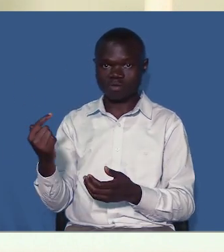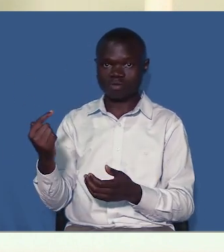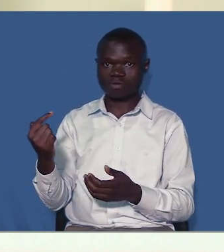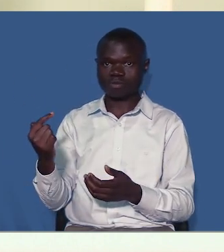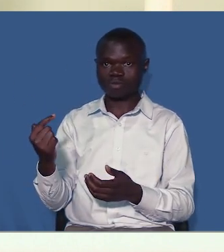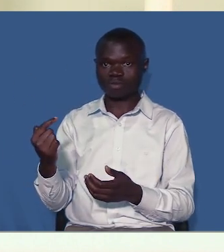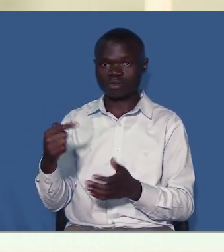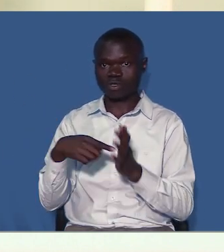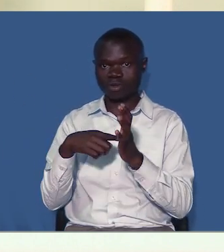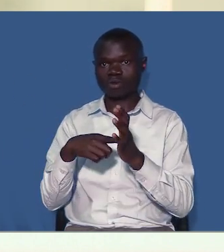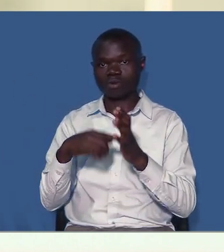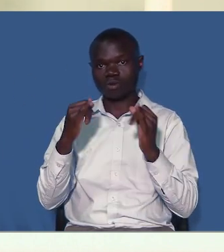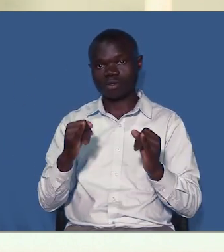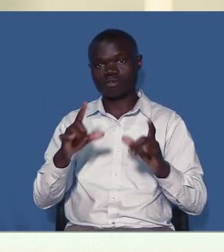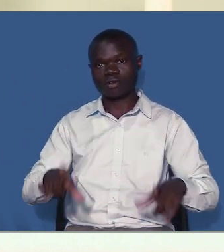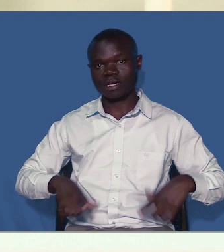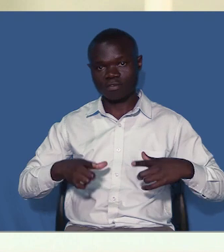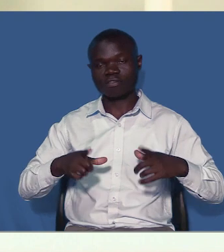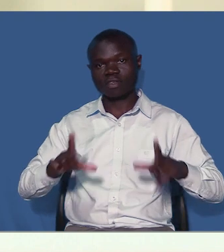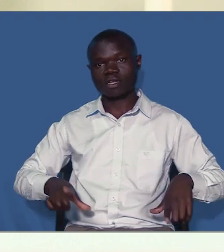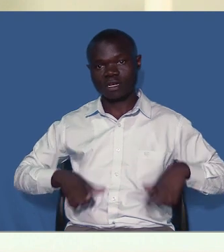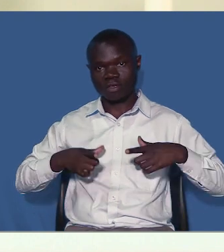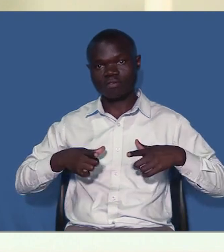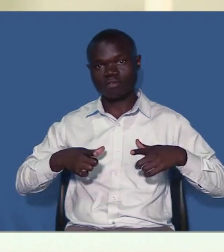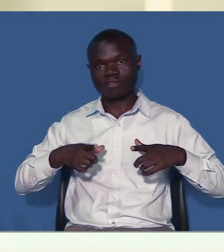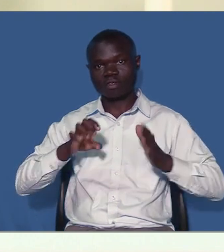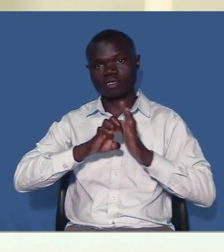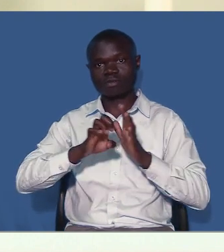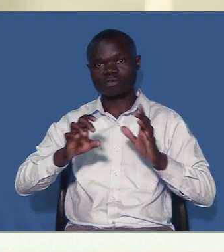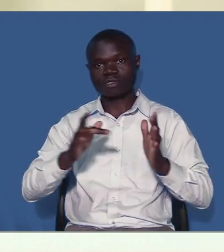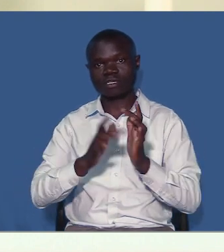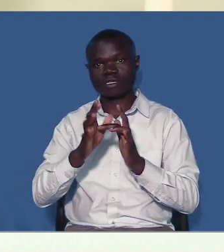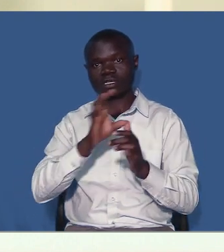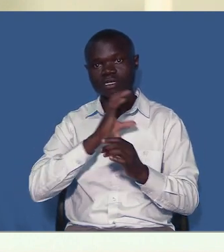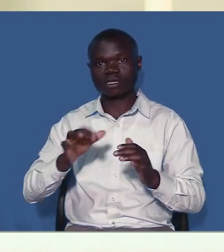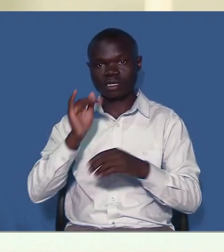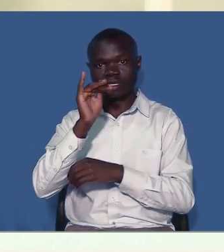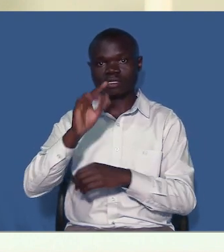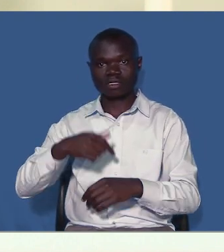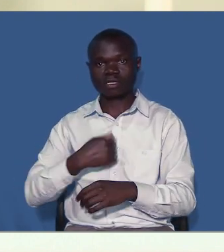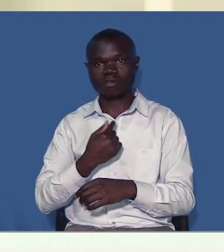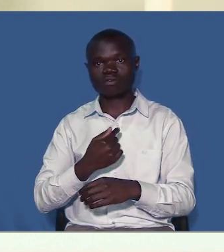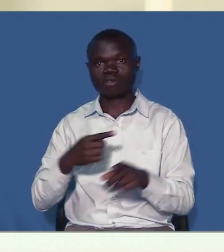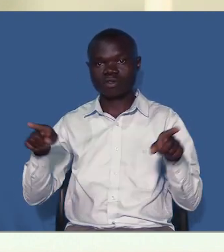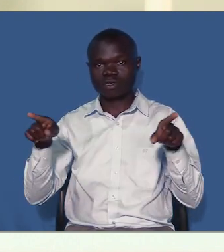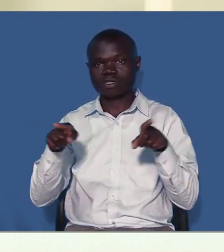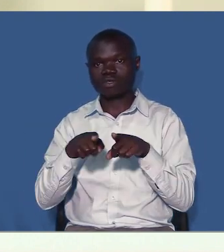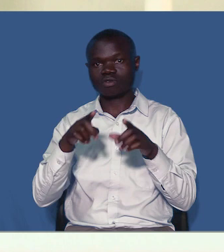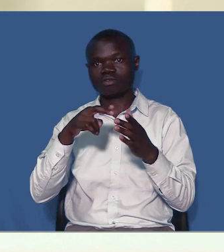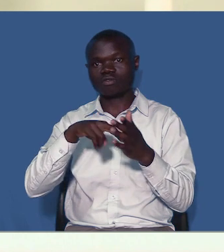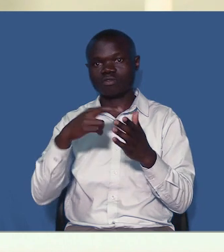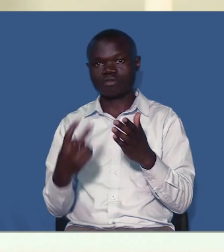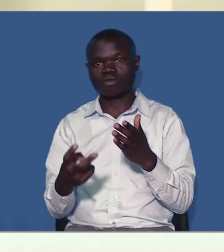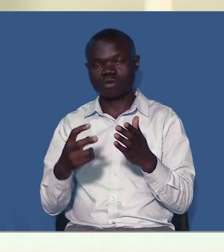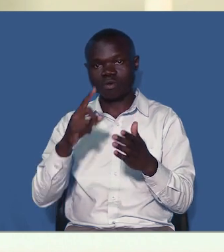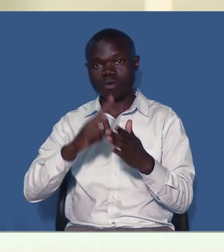and example of Jesus Christ. It is to ask ourselves, what do we fall short of as believers? And